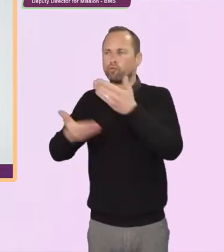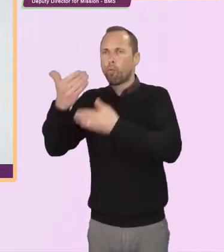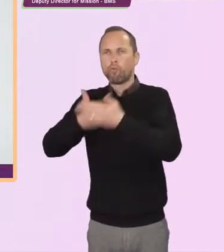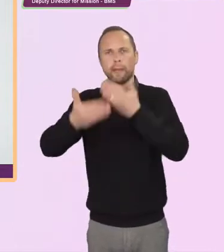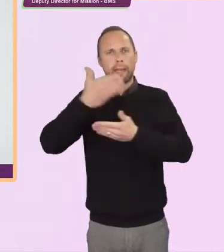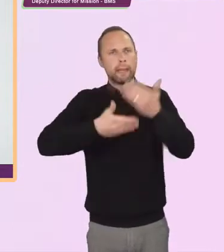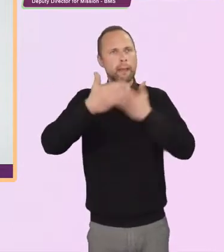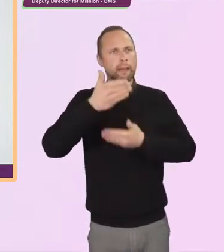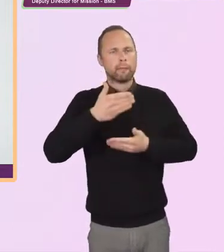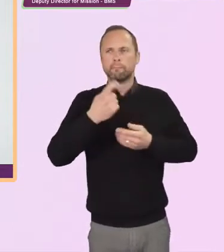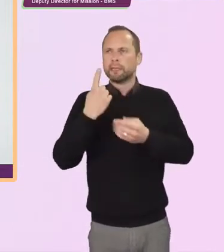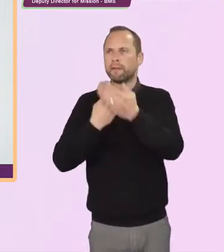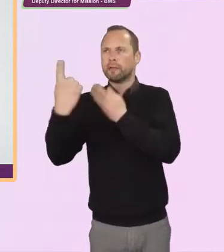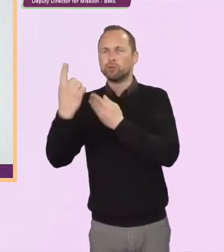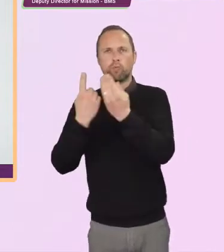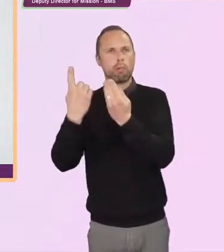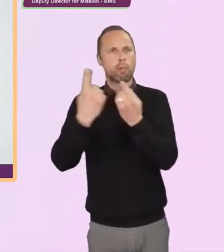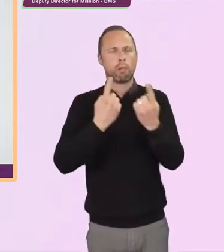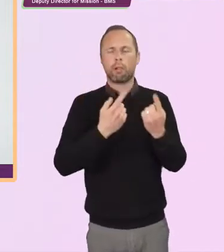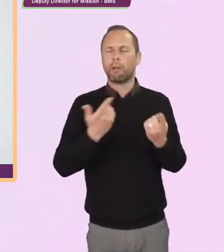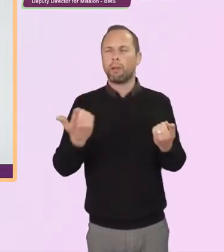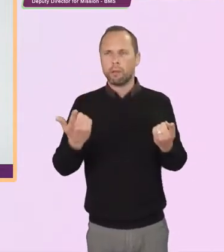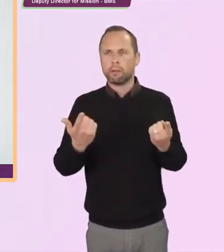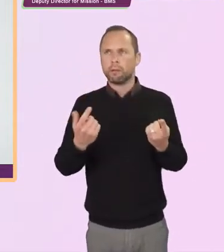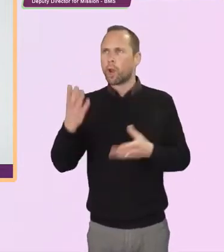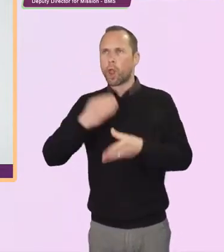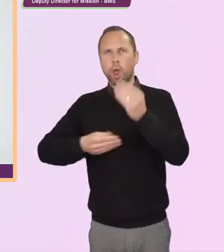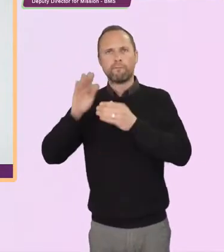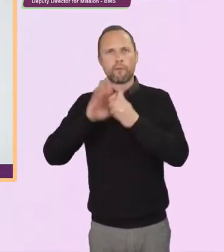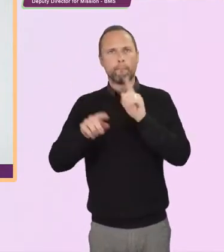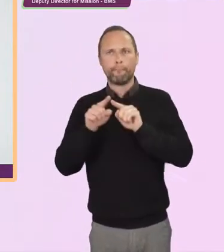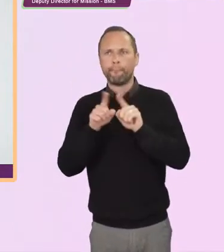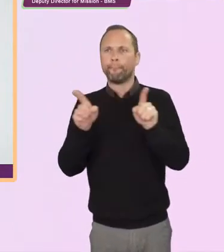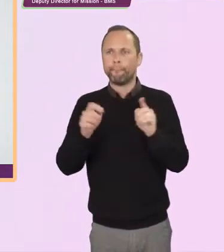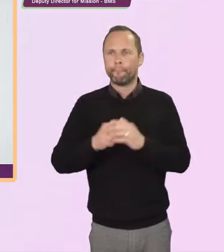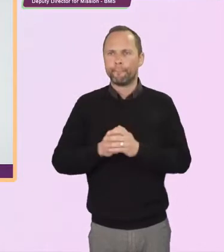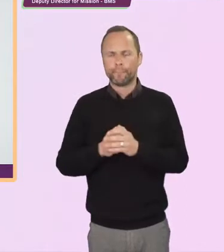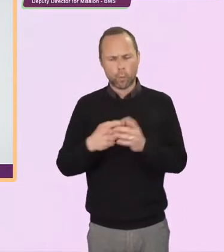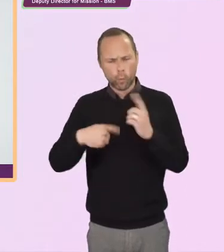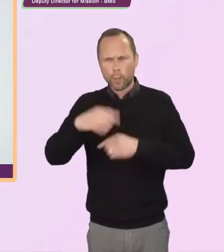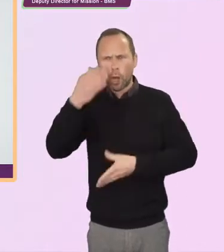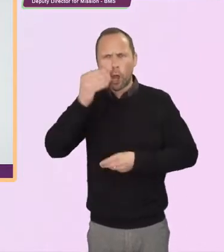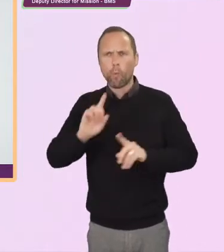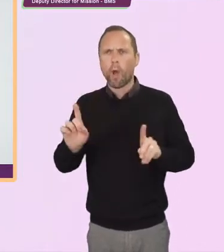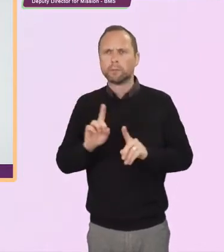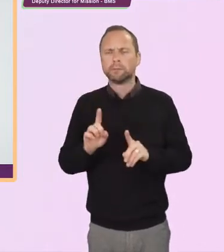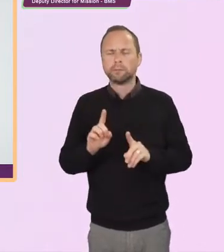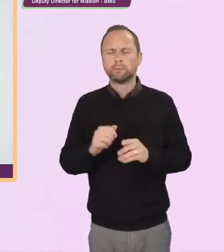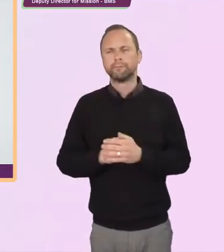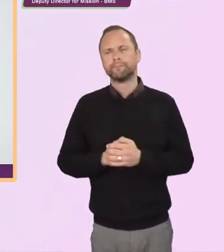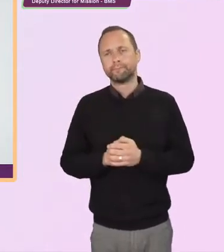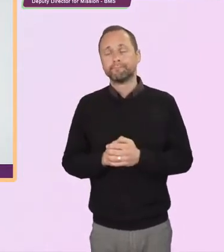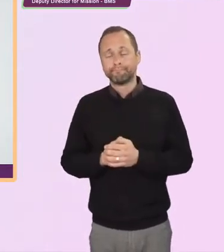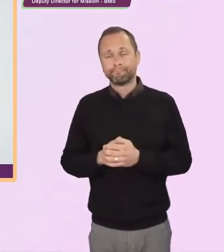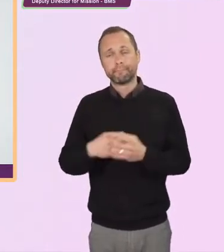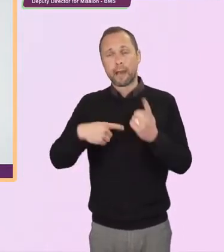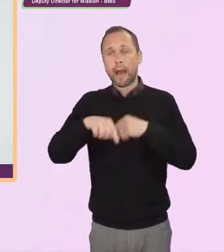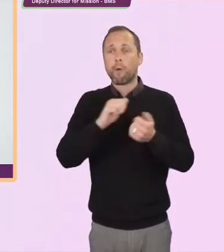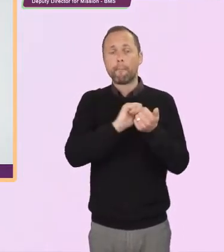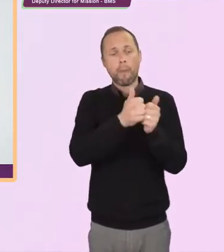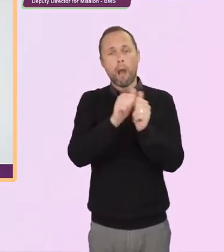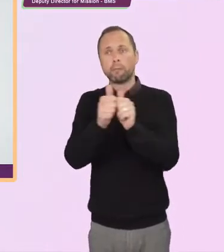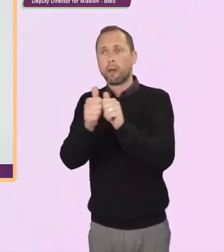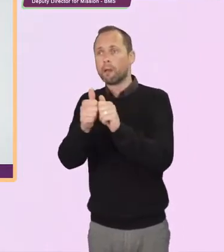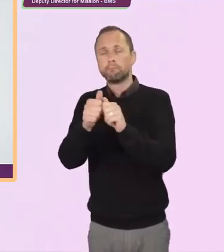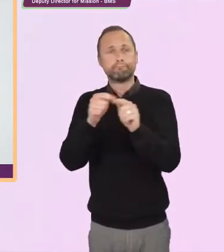you can read trends and read key learning across this. And what did we see? Well, we saw that many of the partner organisations